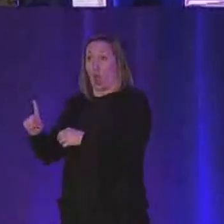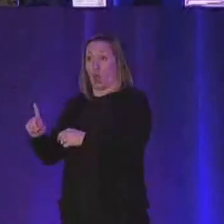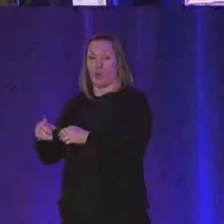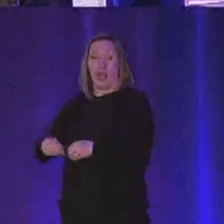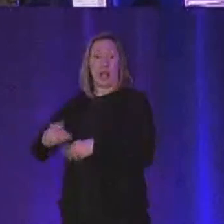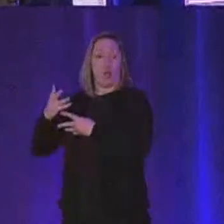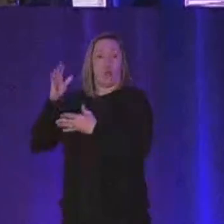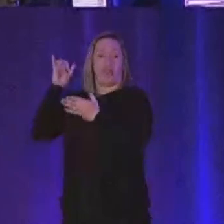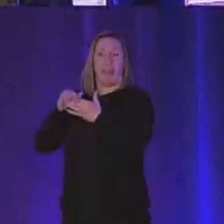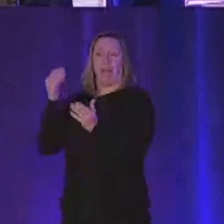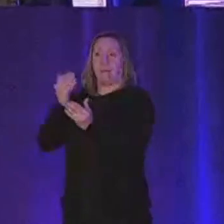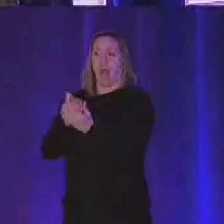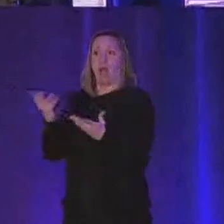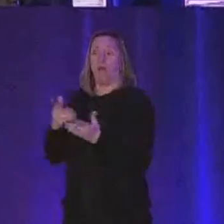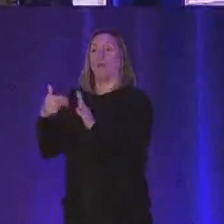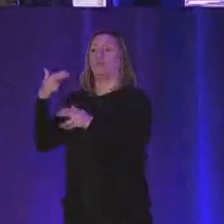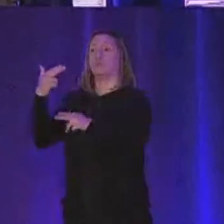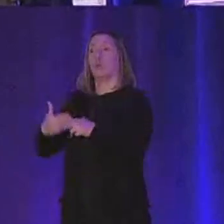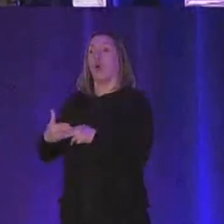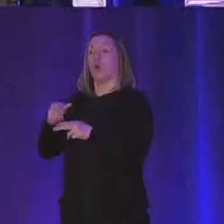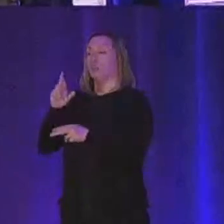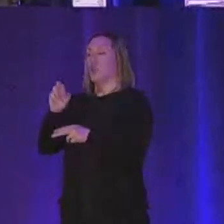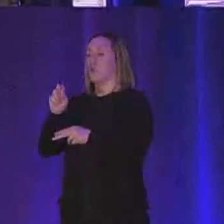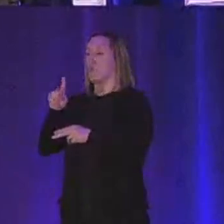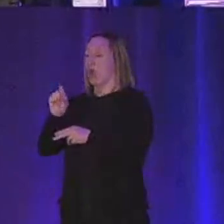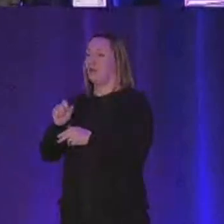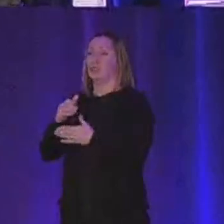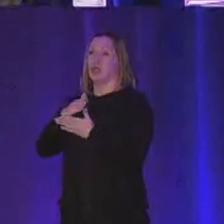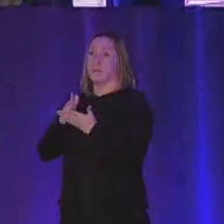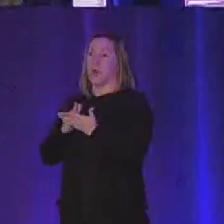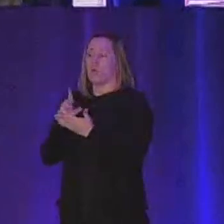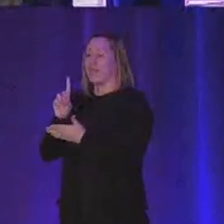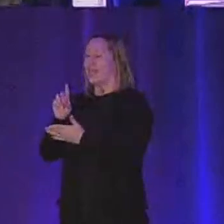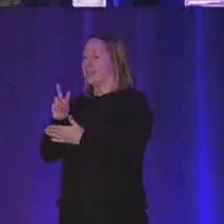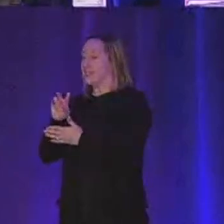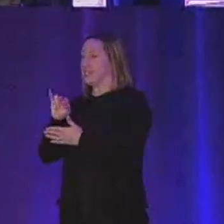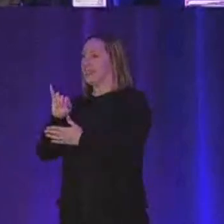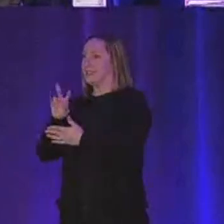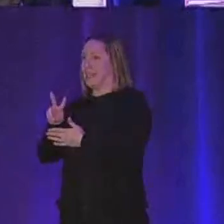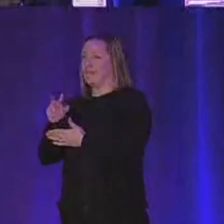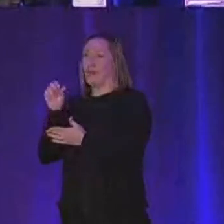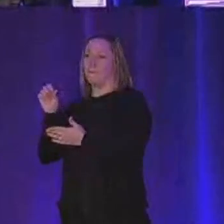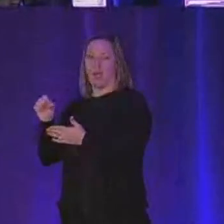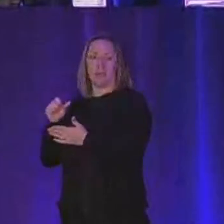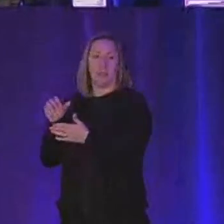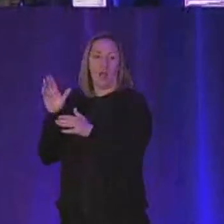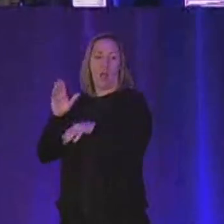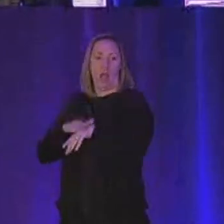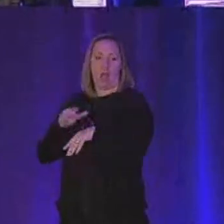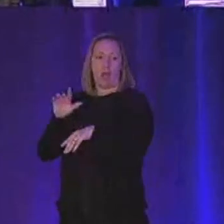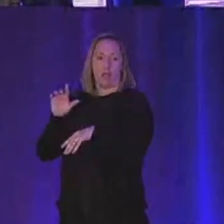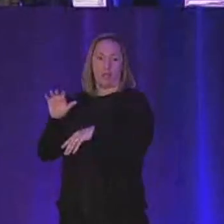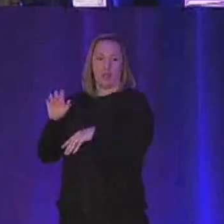here, which is called routes component div button onclick